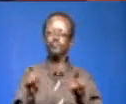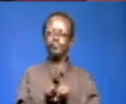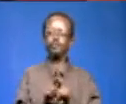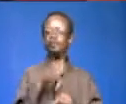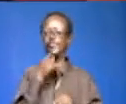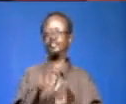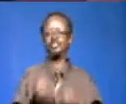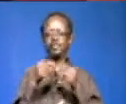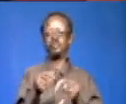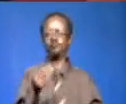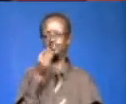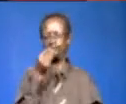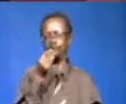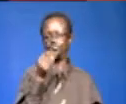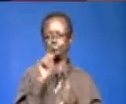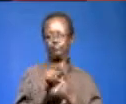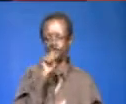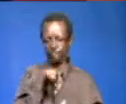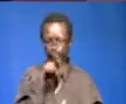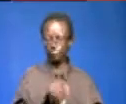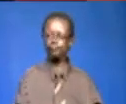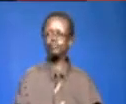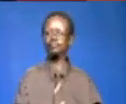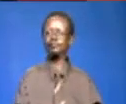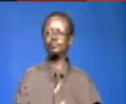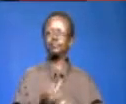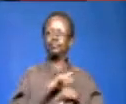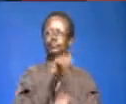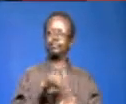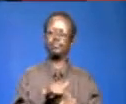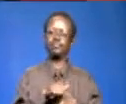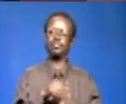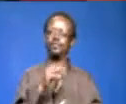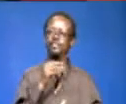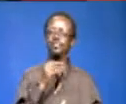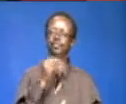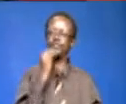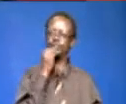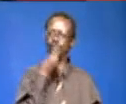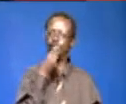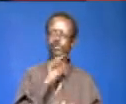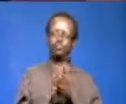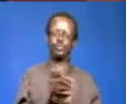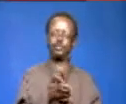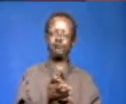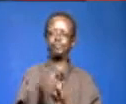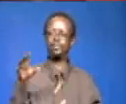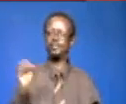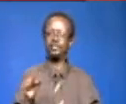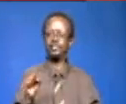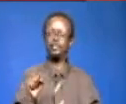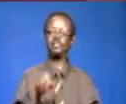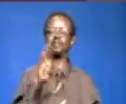Speaker, this is, when will Aturkana be a minister in this country? When will Borana be a minister in this country, Madam Speaker? When